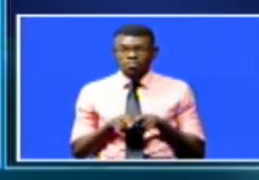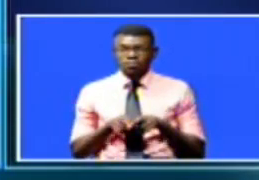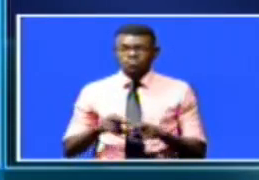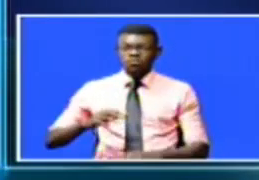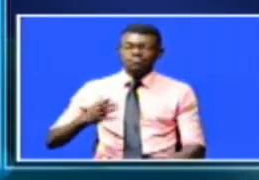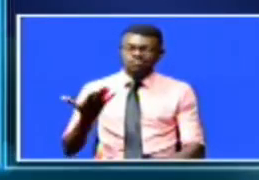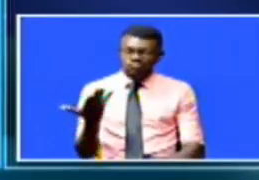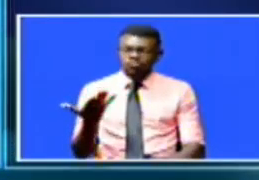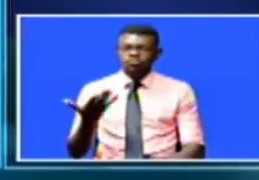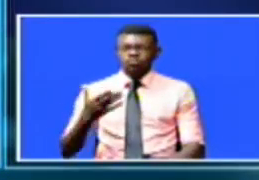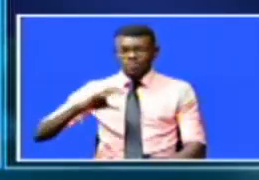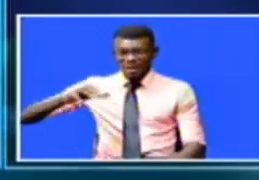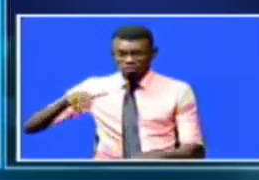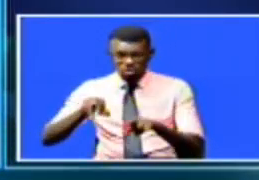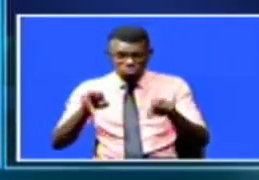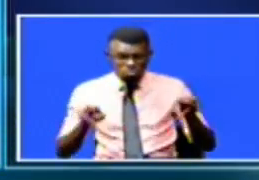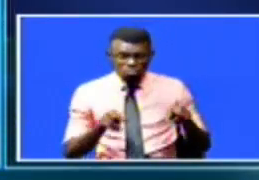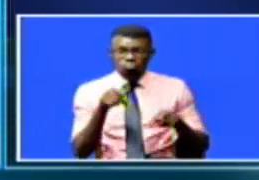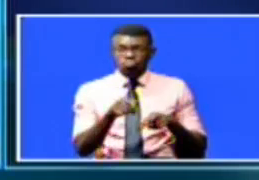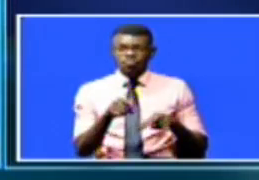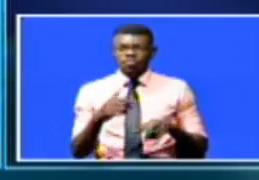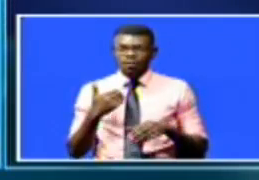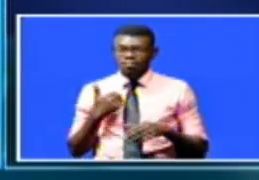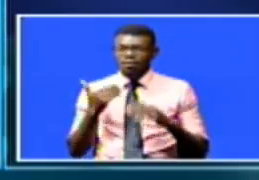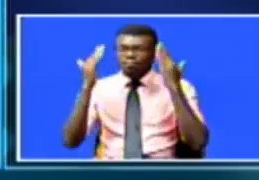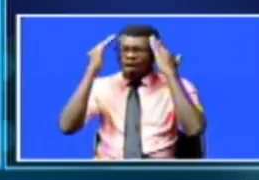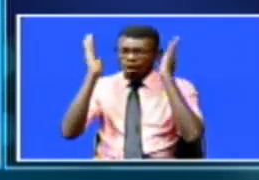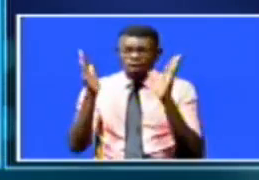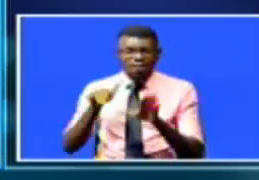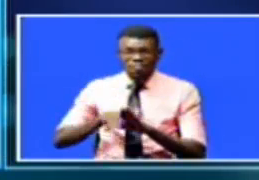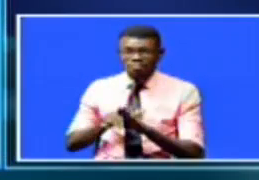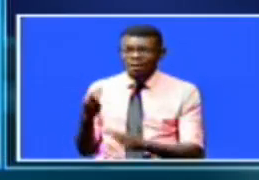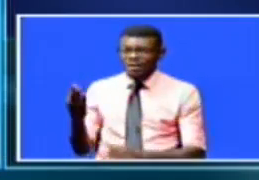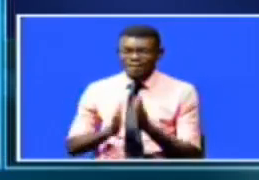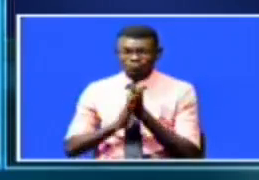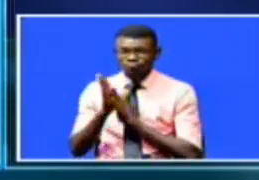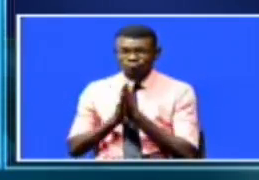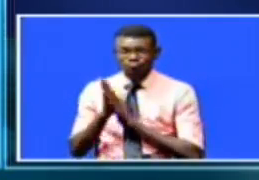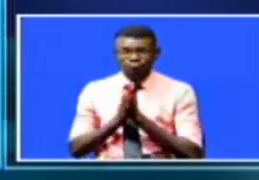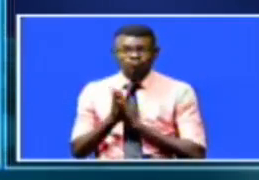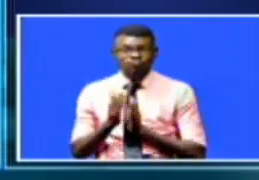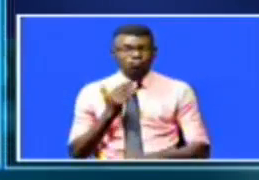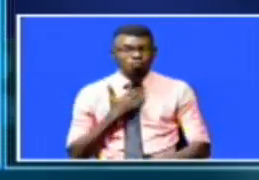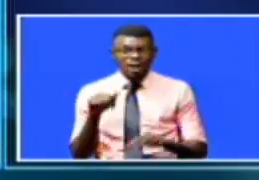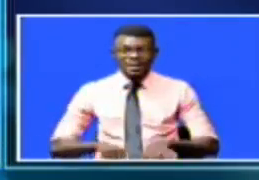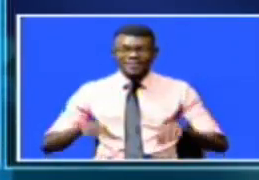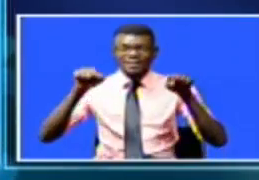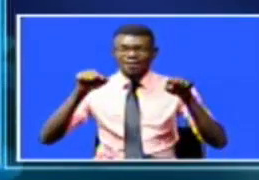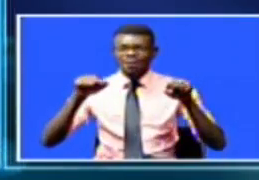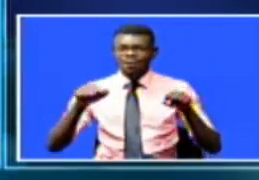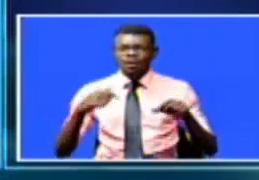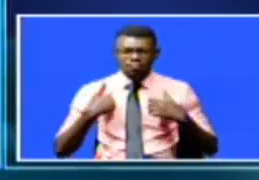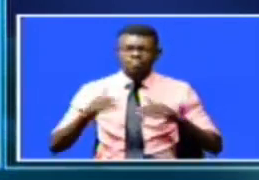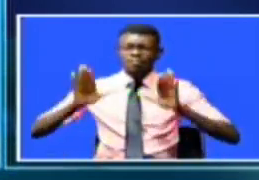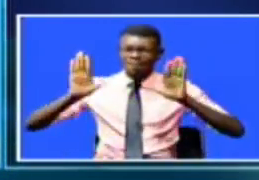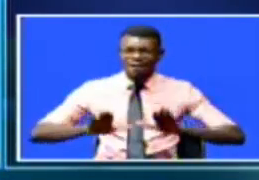county hall where we were having the elections, right. I knew that we had three members who were interested in becoming chairpersons. Okay. So I